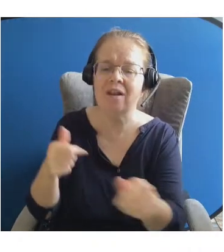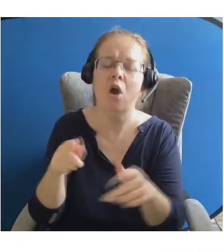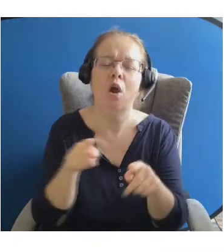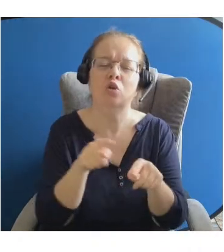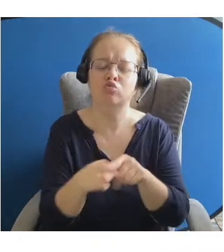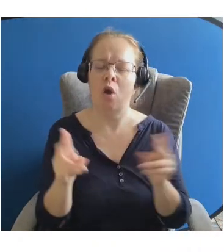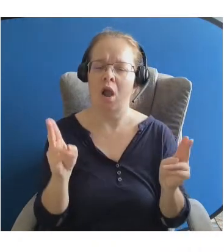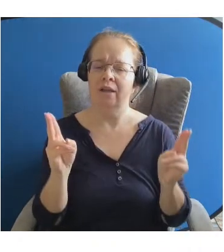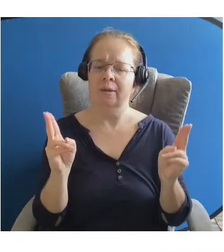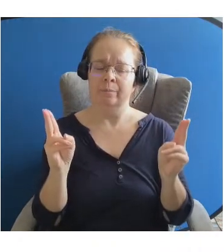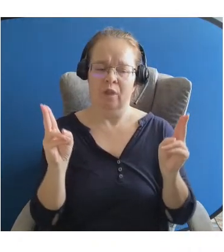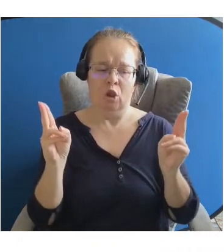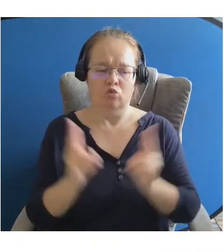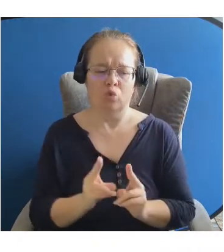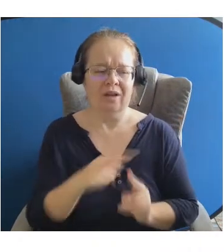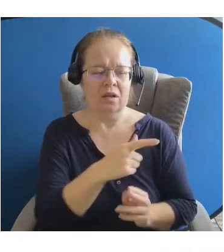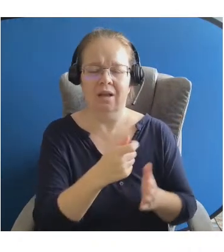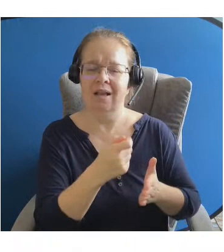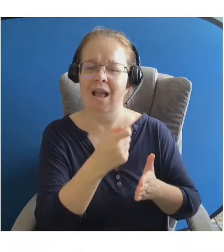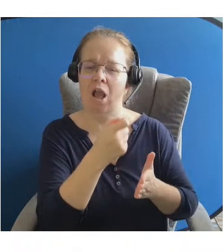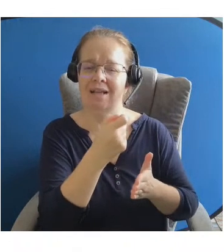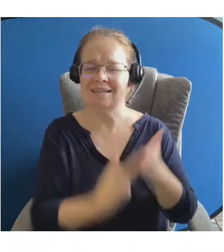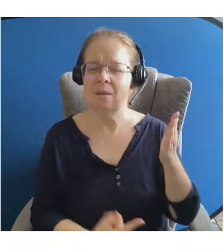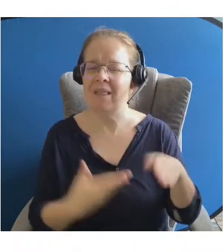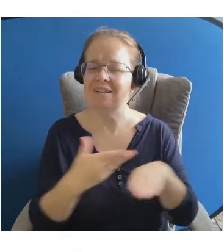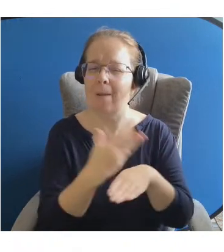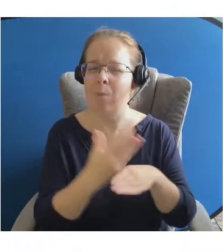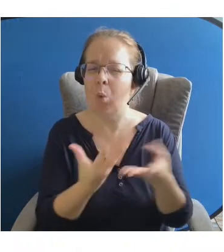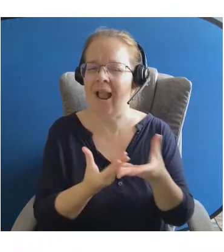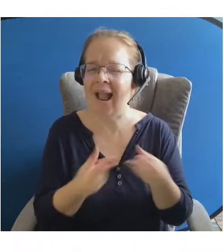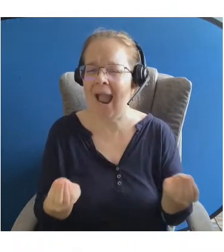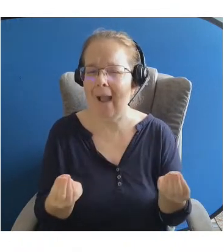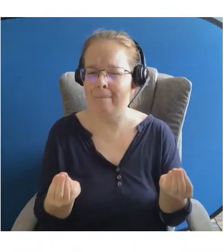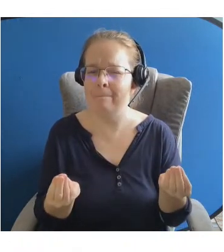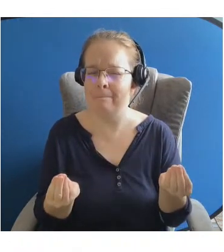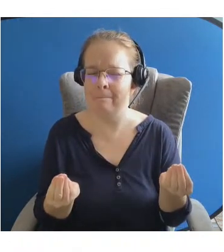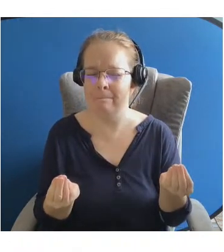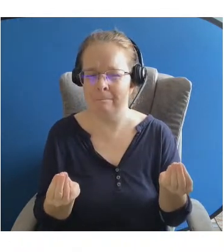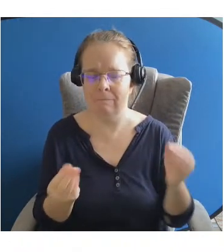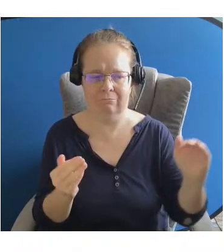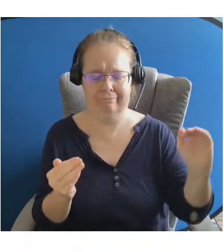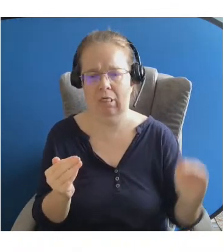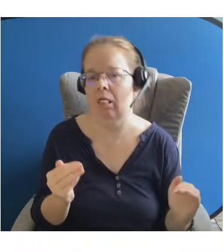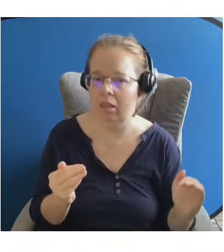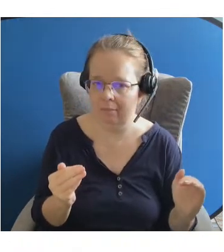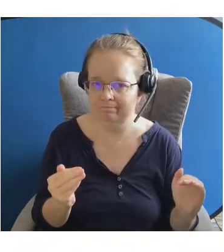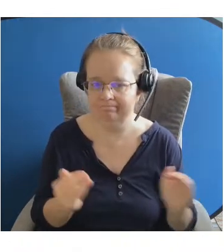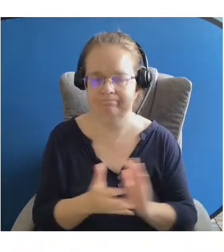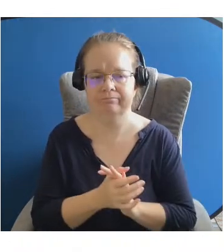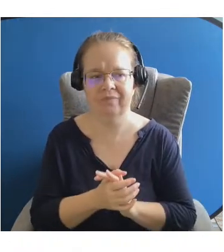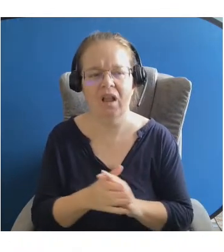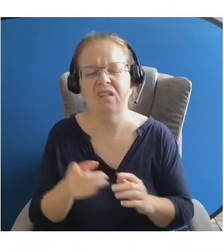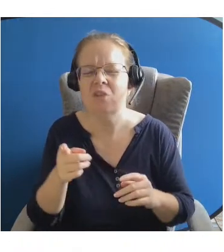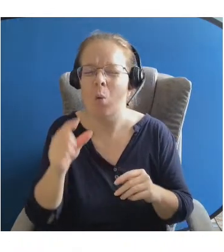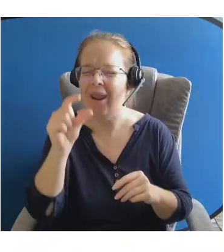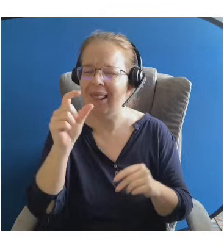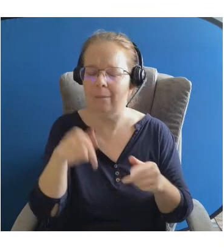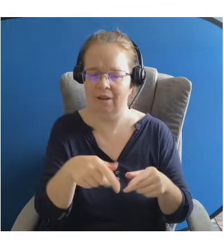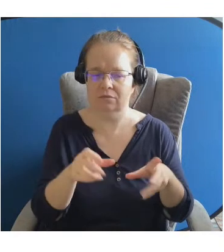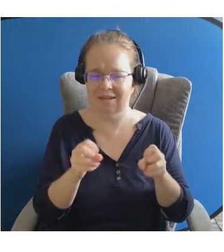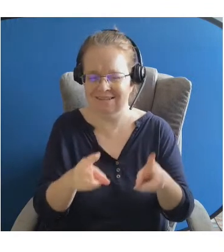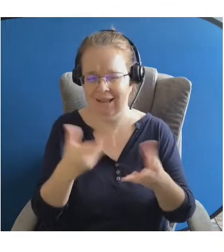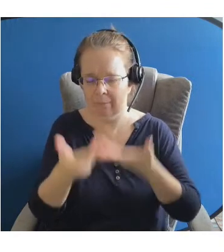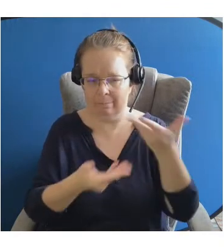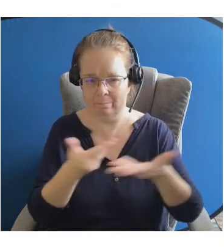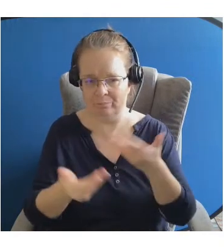the disability employment gap. So that's a little bit about the scheme at this moment in time, but now